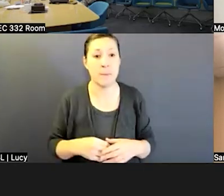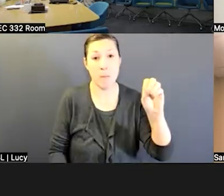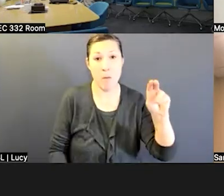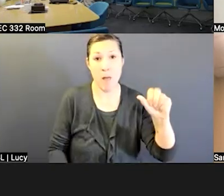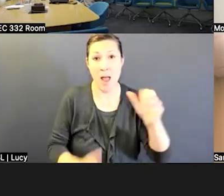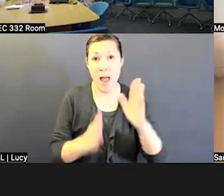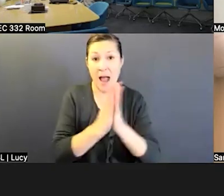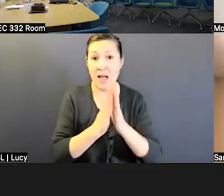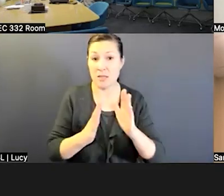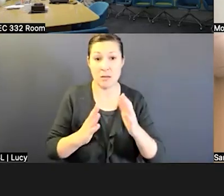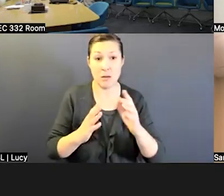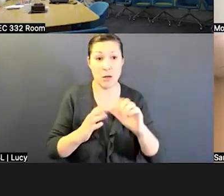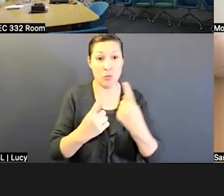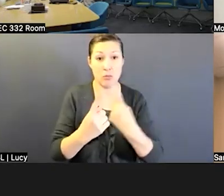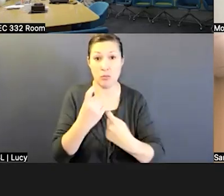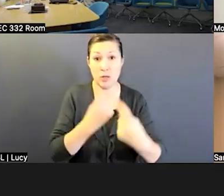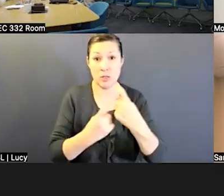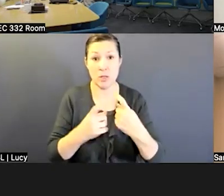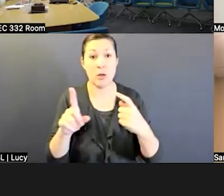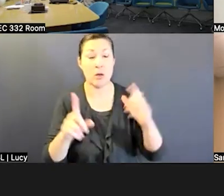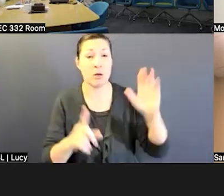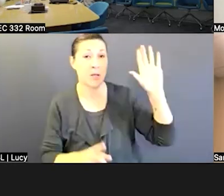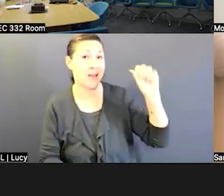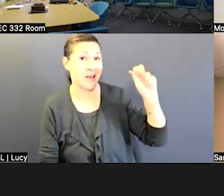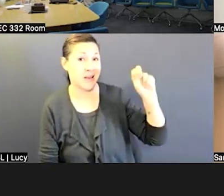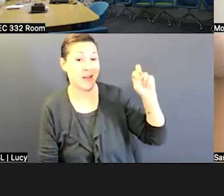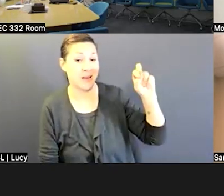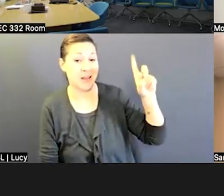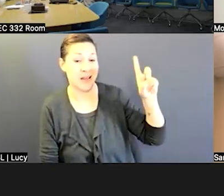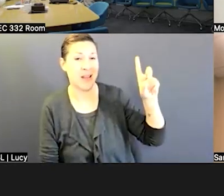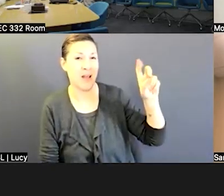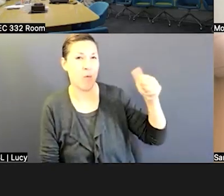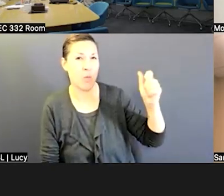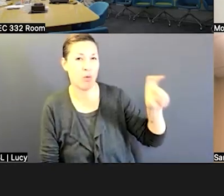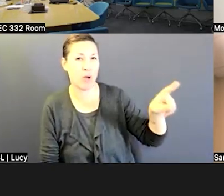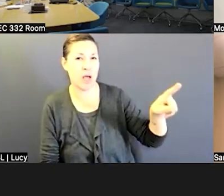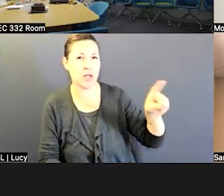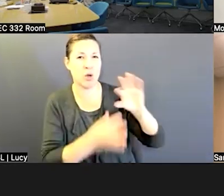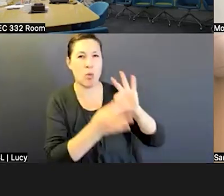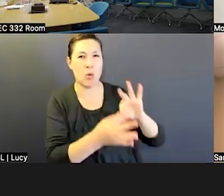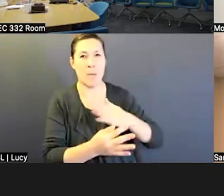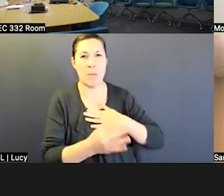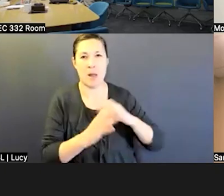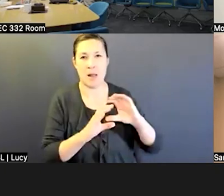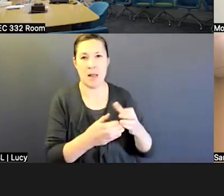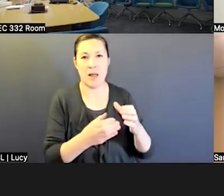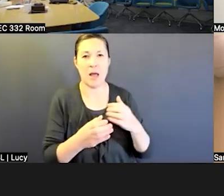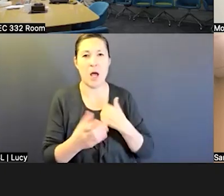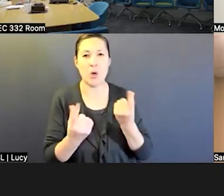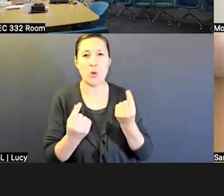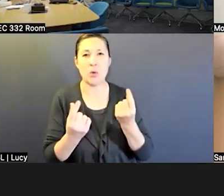age. I have another question. This is sort of very specific to my class. I do a lot of group